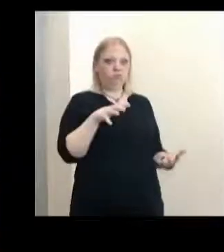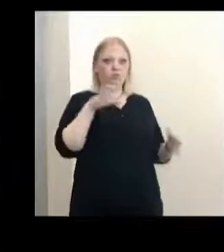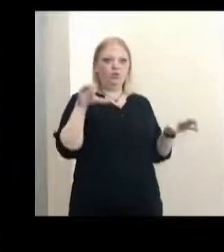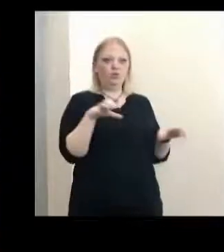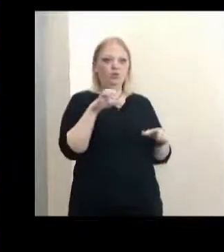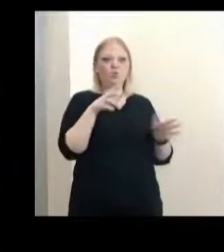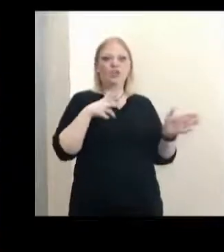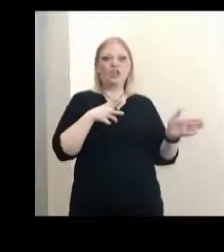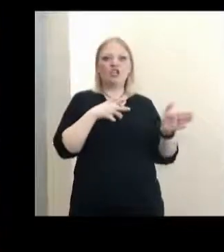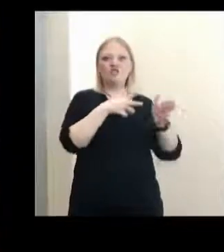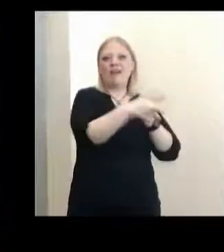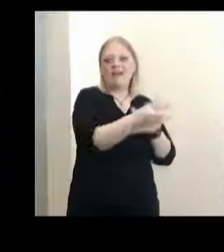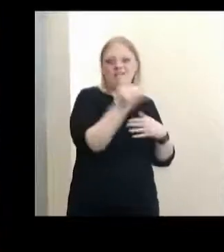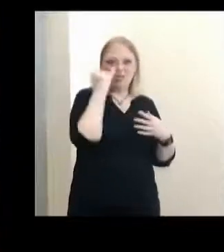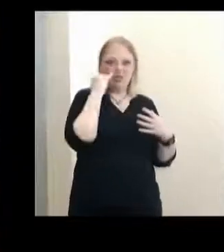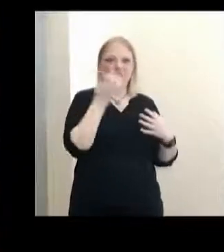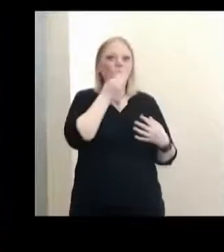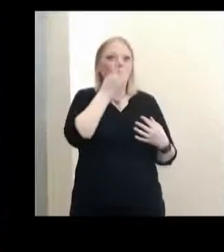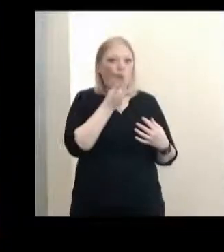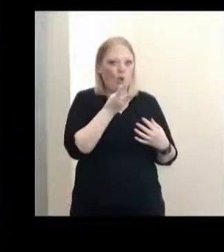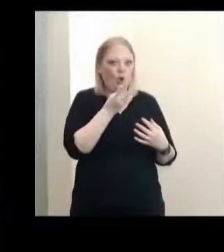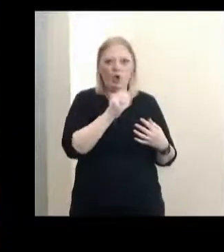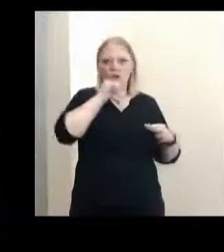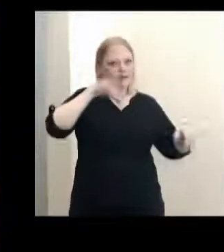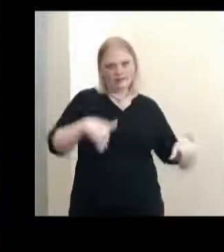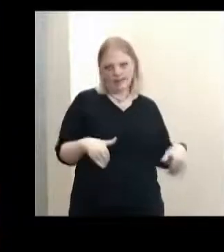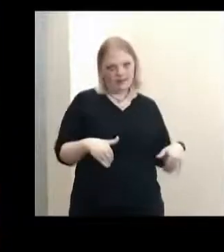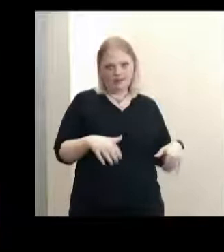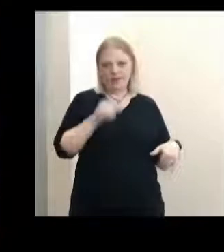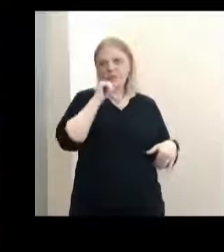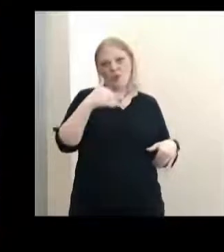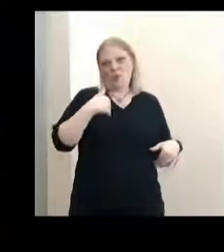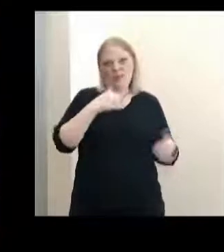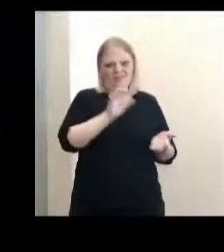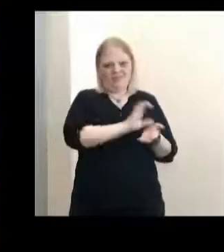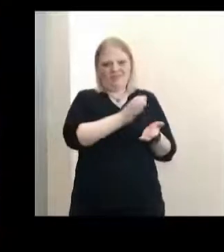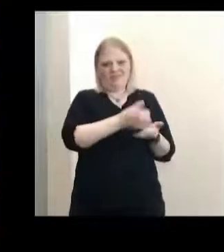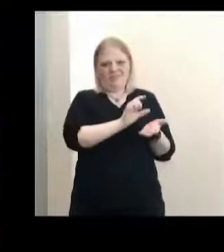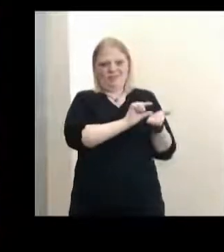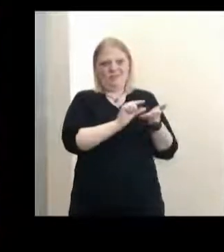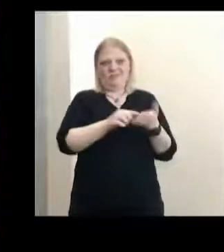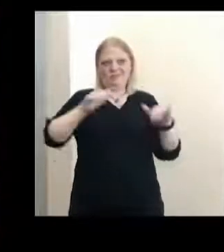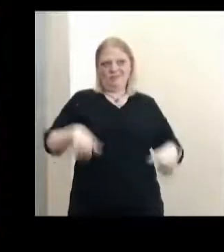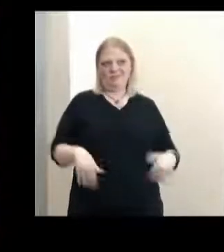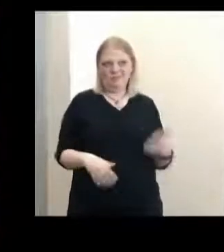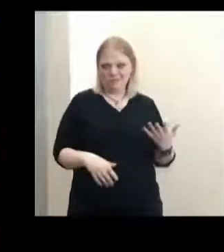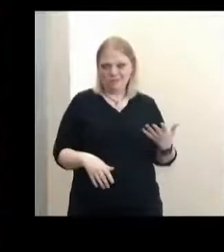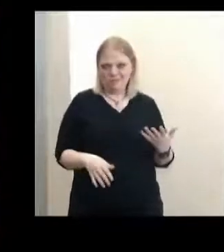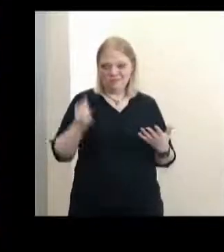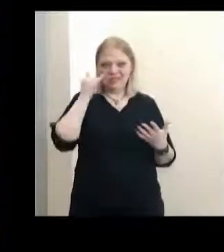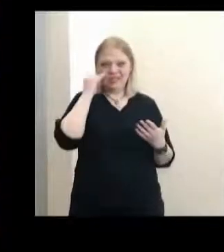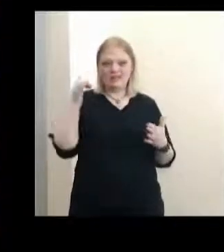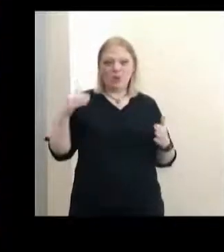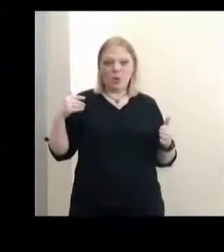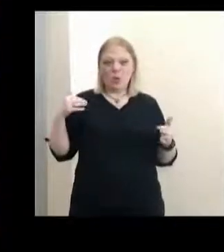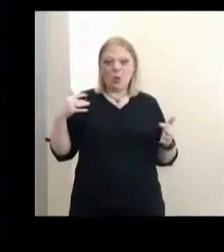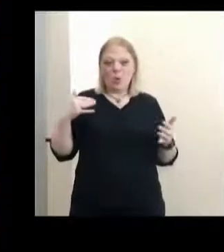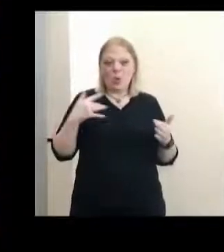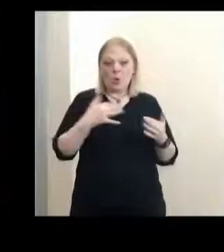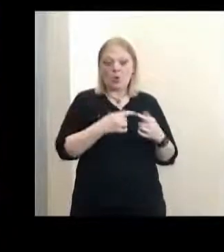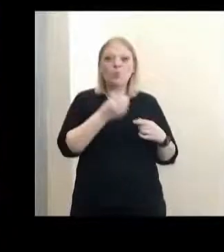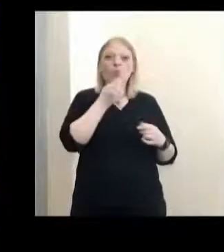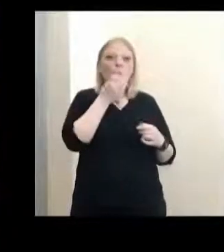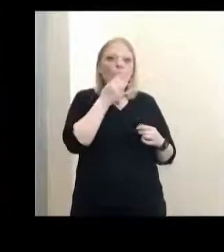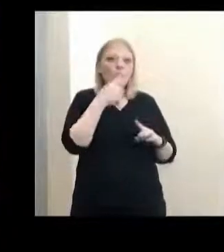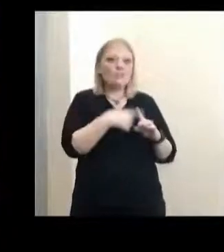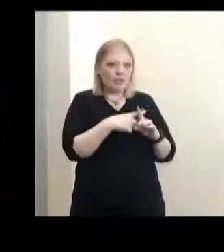as it gets warmer. It's not warm enough to do that, and we don't have the vaccine to do that. So if we're getting closer to the warmer temperatures like